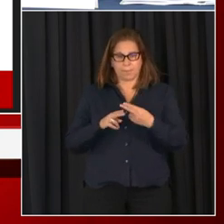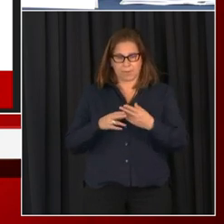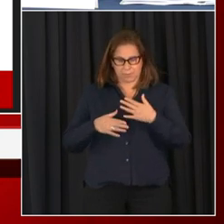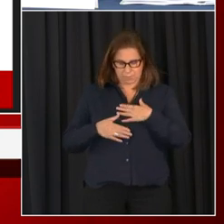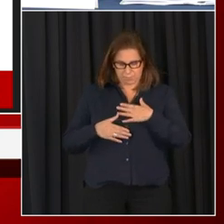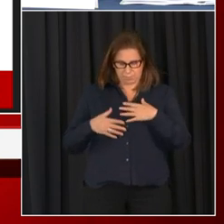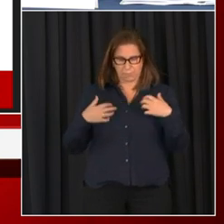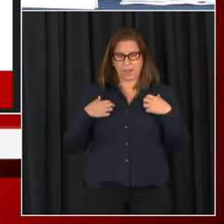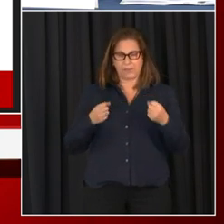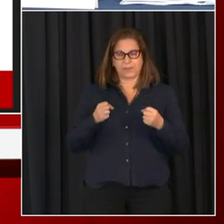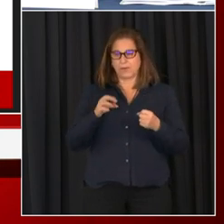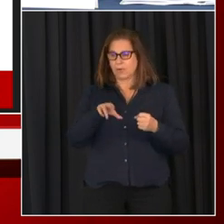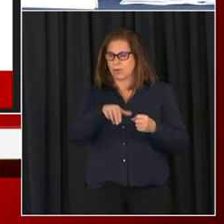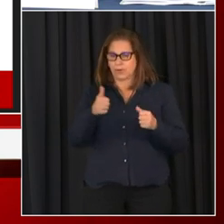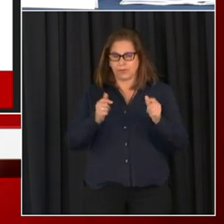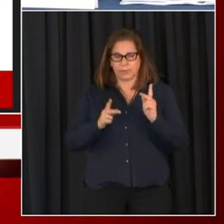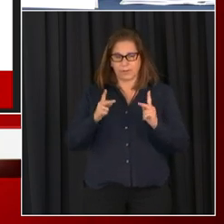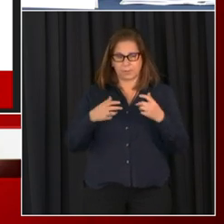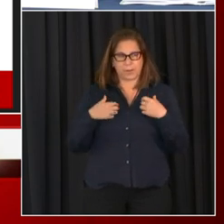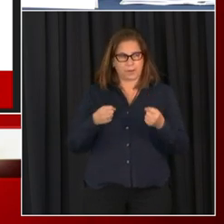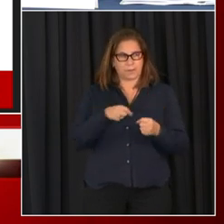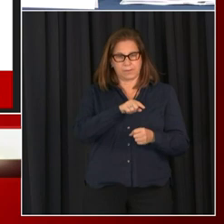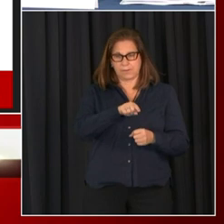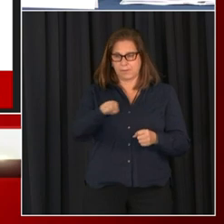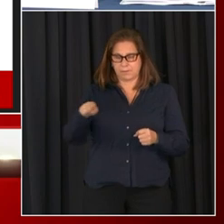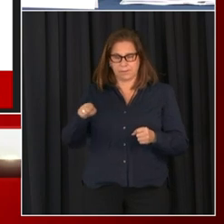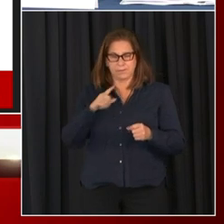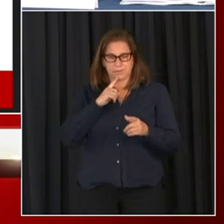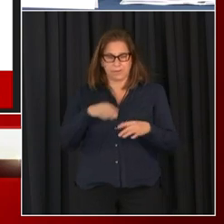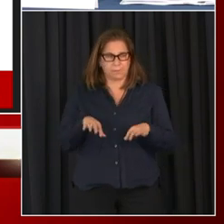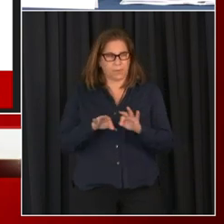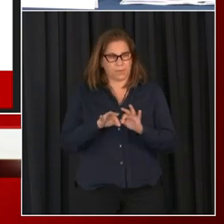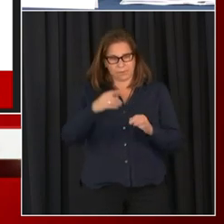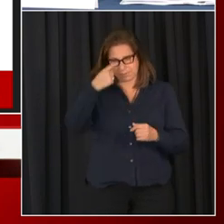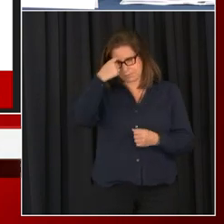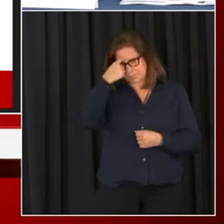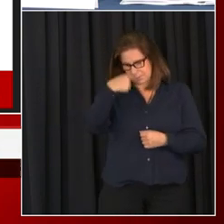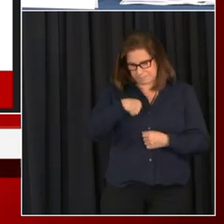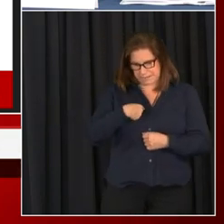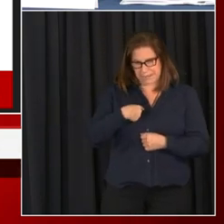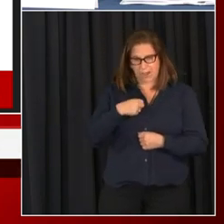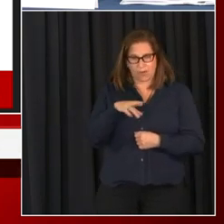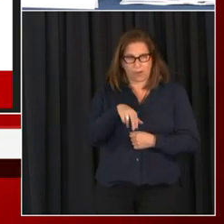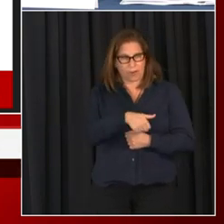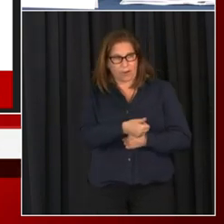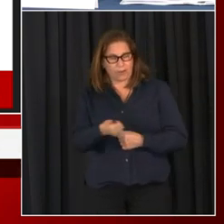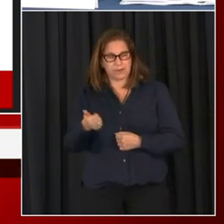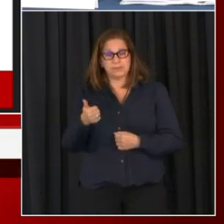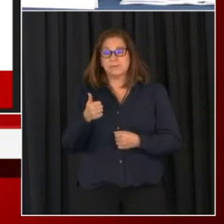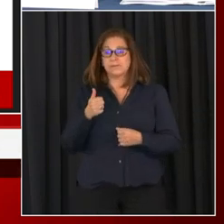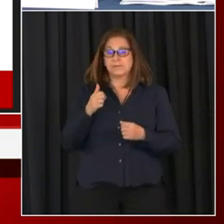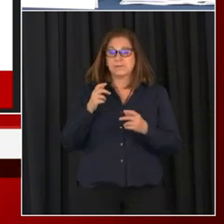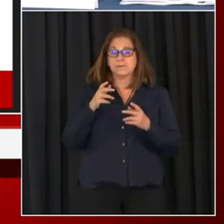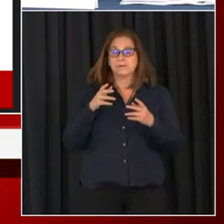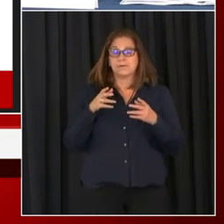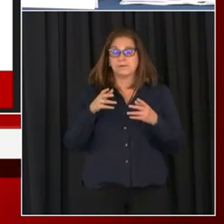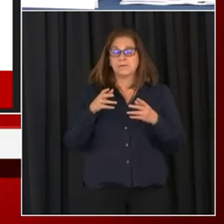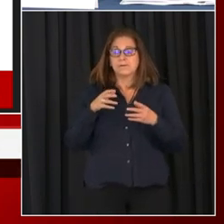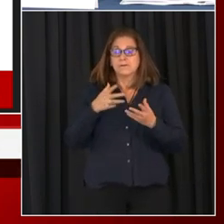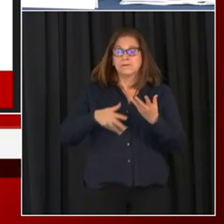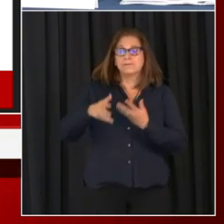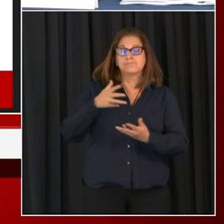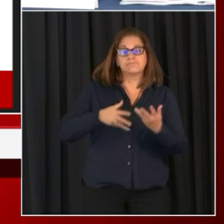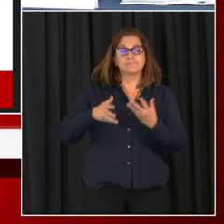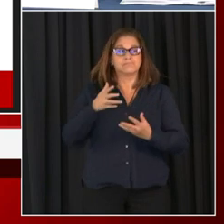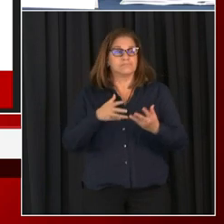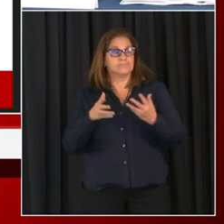to still recognize the importance of maintaining social distancing and wearing a mask anytime that you are with people who are not part of your